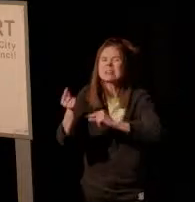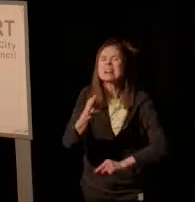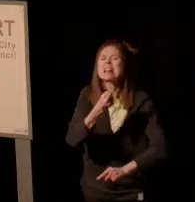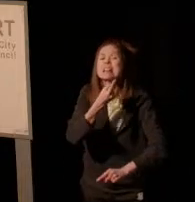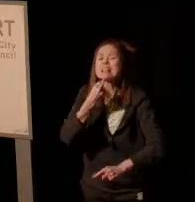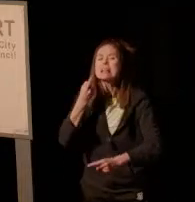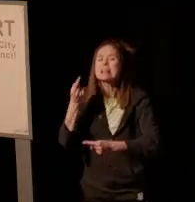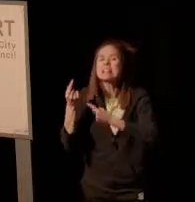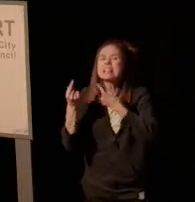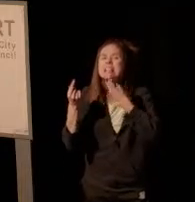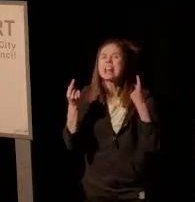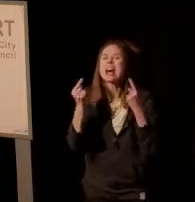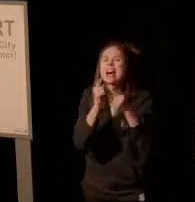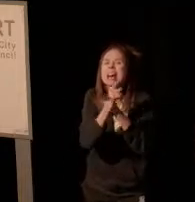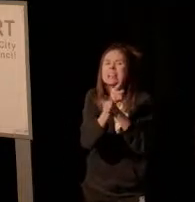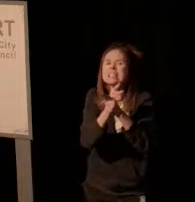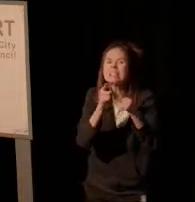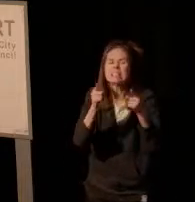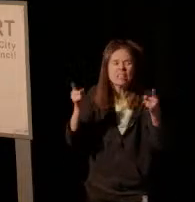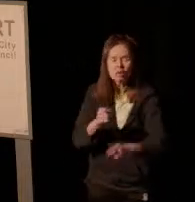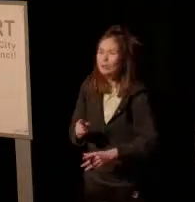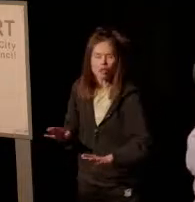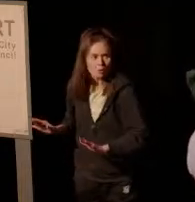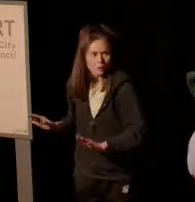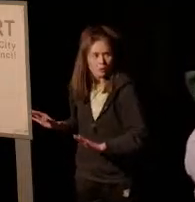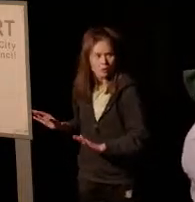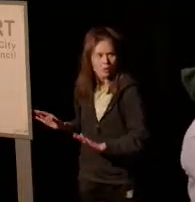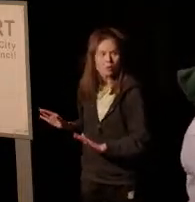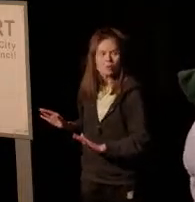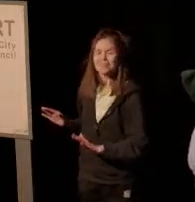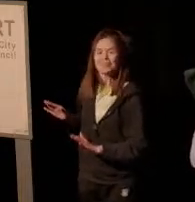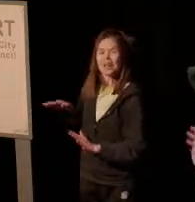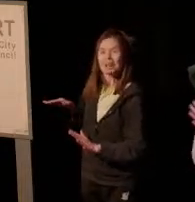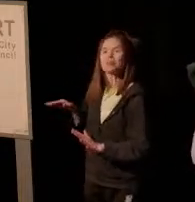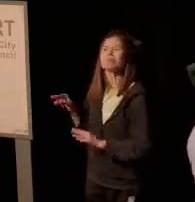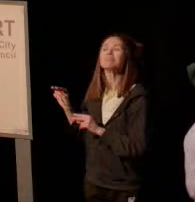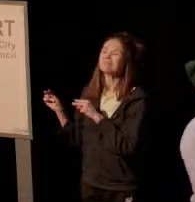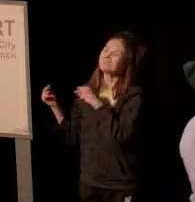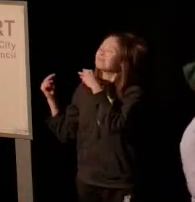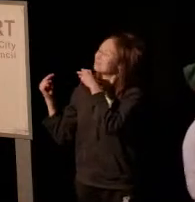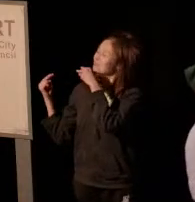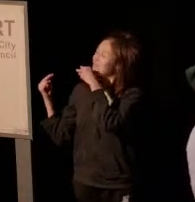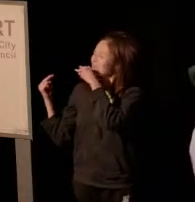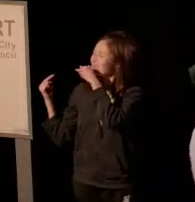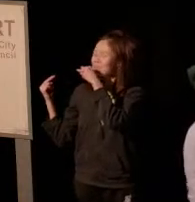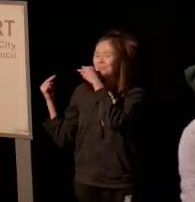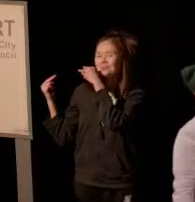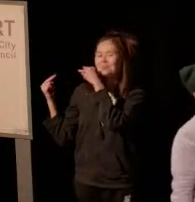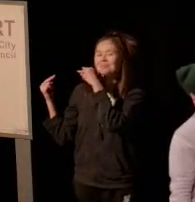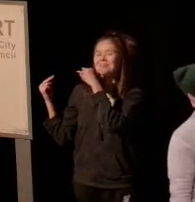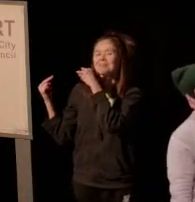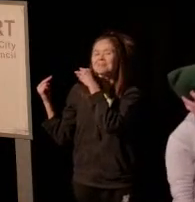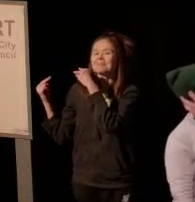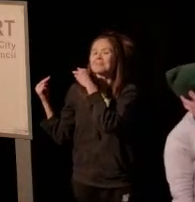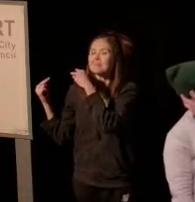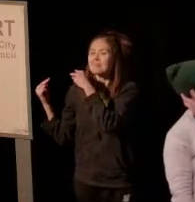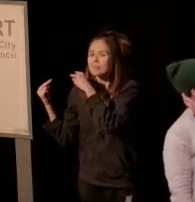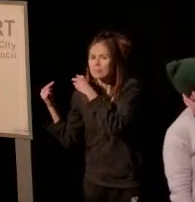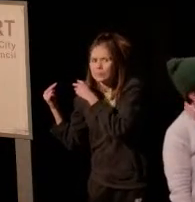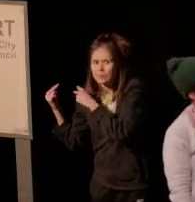like me. Come, Captain! Look on me with your chestnut eyes. Could your